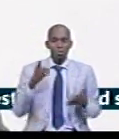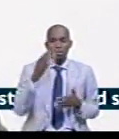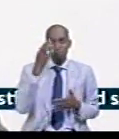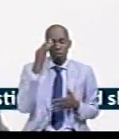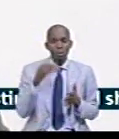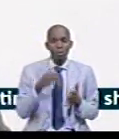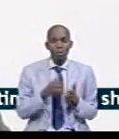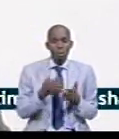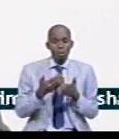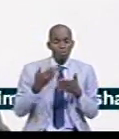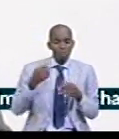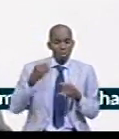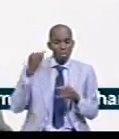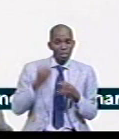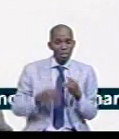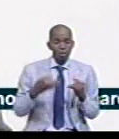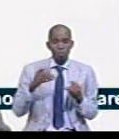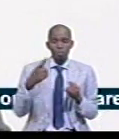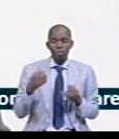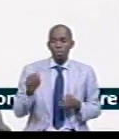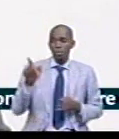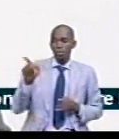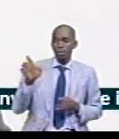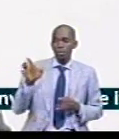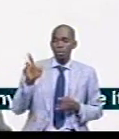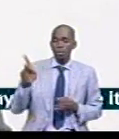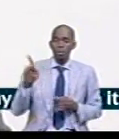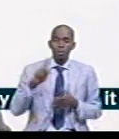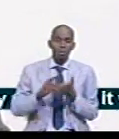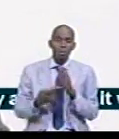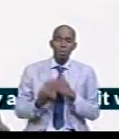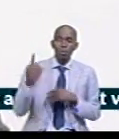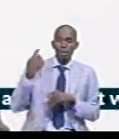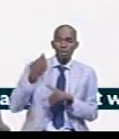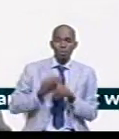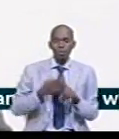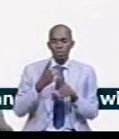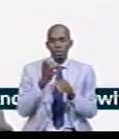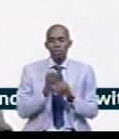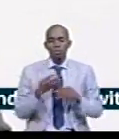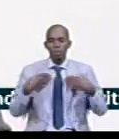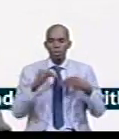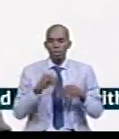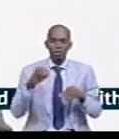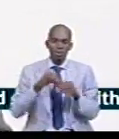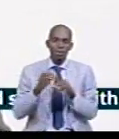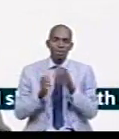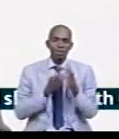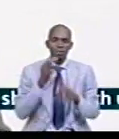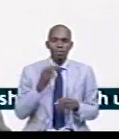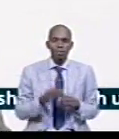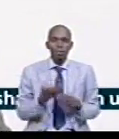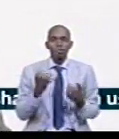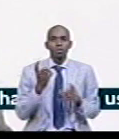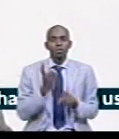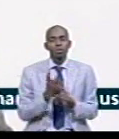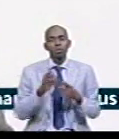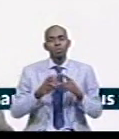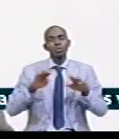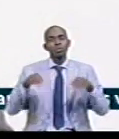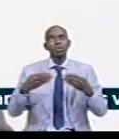end of the GCK program, I received my healing in Jesus' name. And I just want to give God the